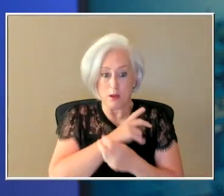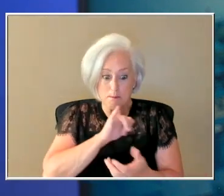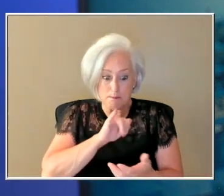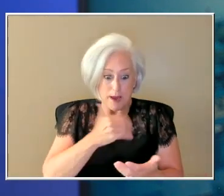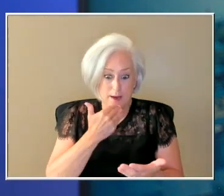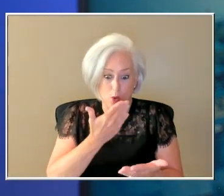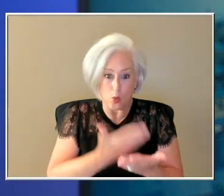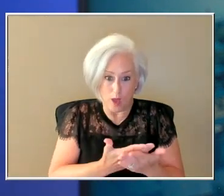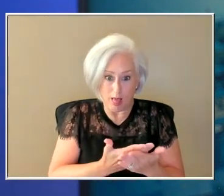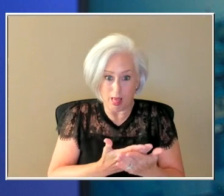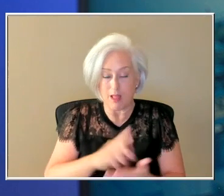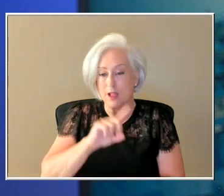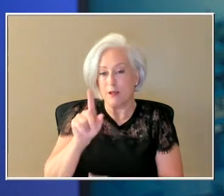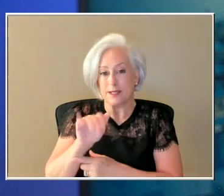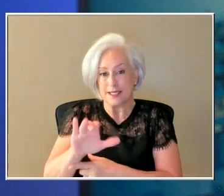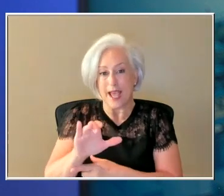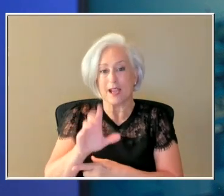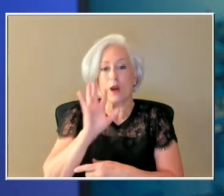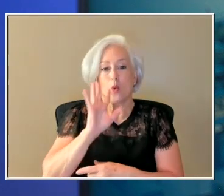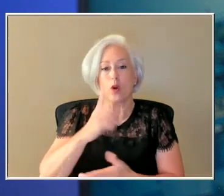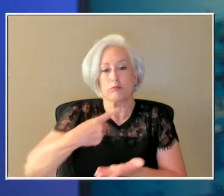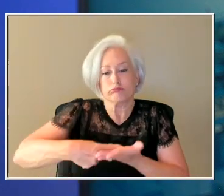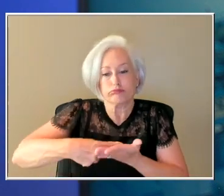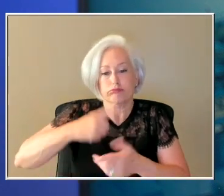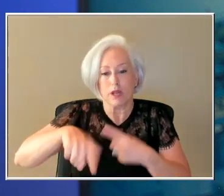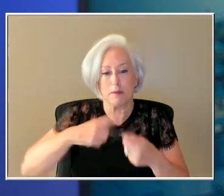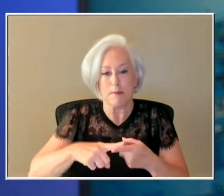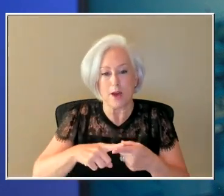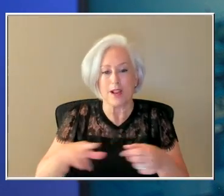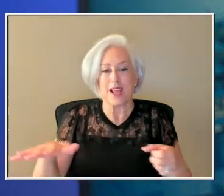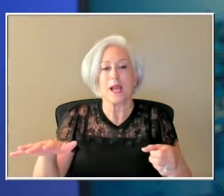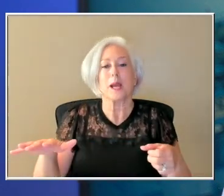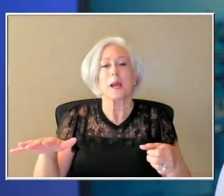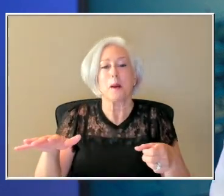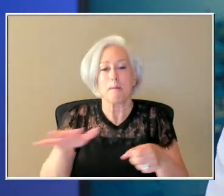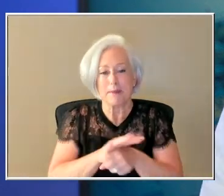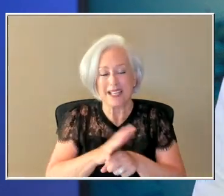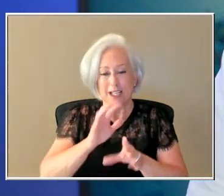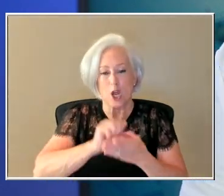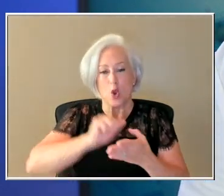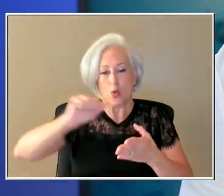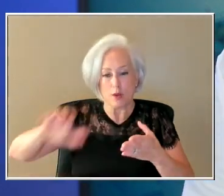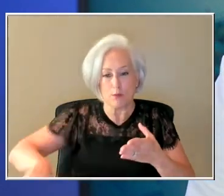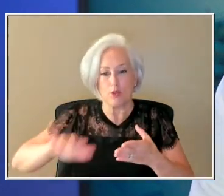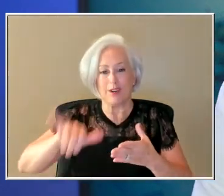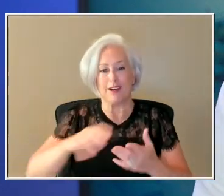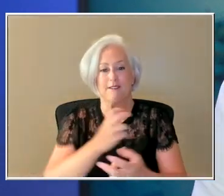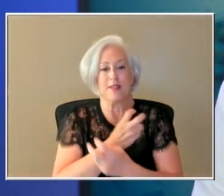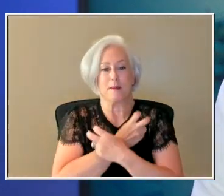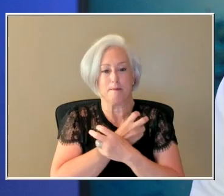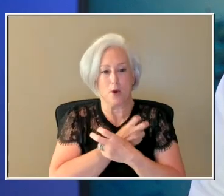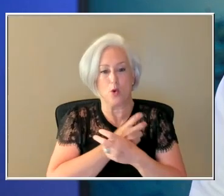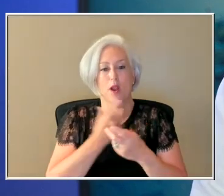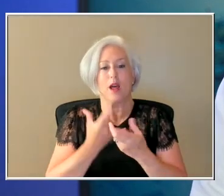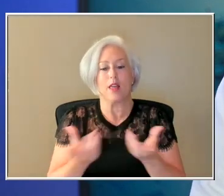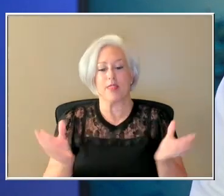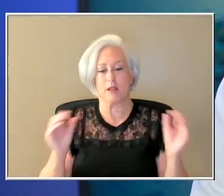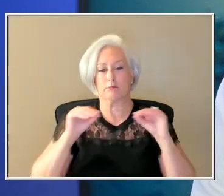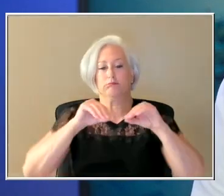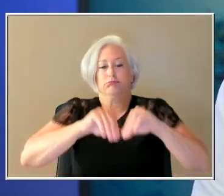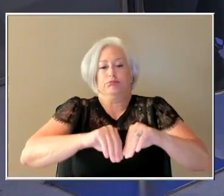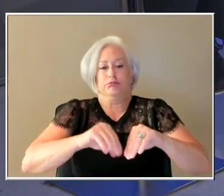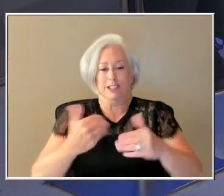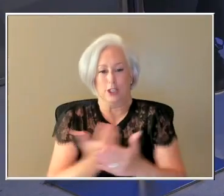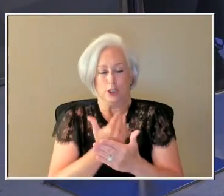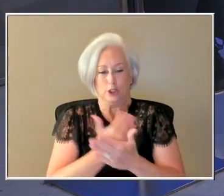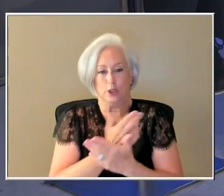complete resection, removal of that entire bone, and the concomitant reconstruction that's required afterwards. So you